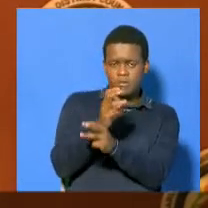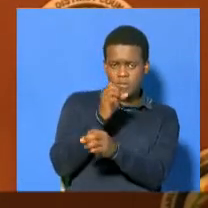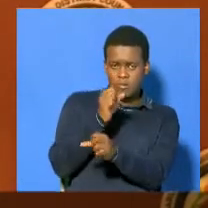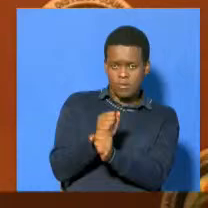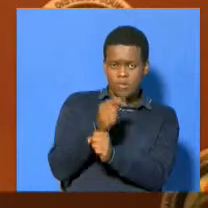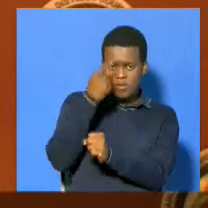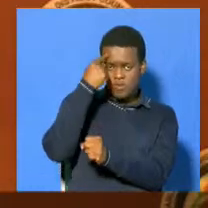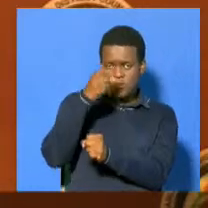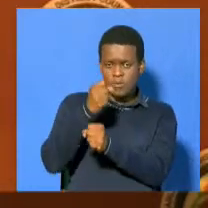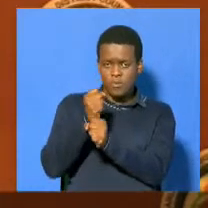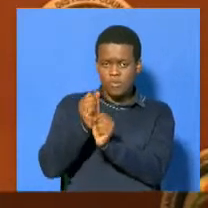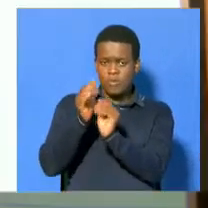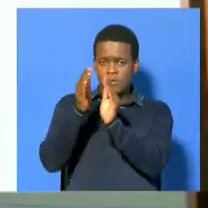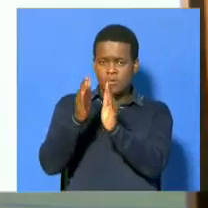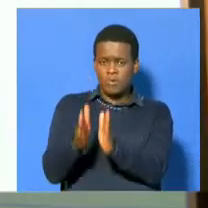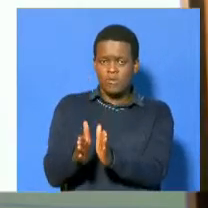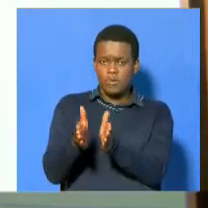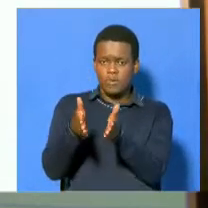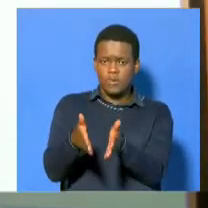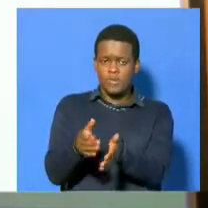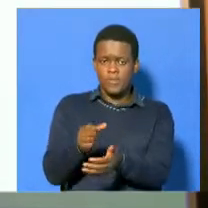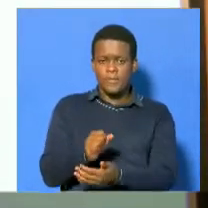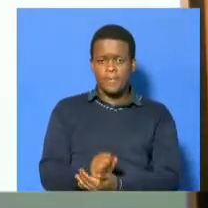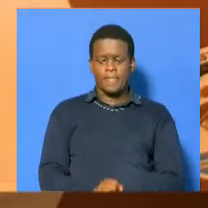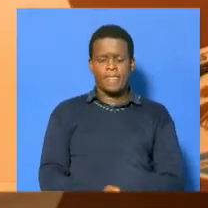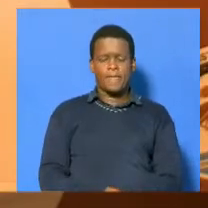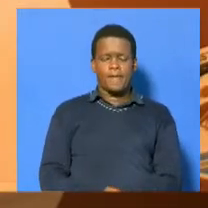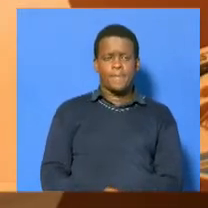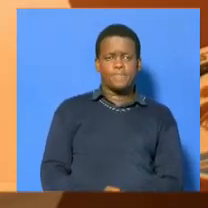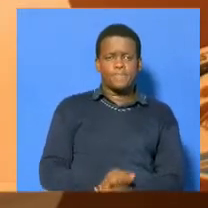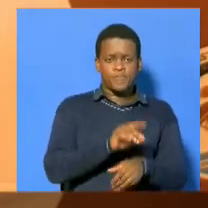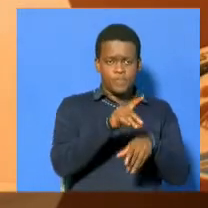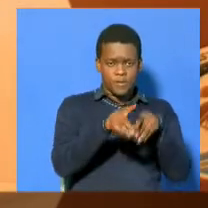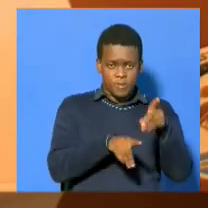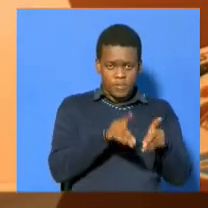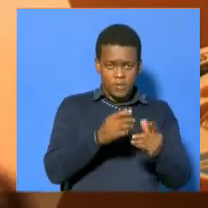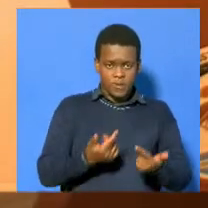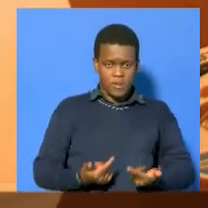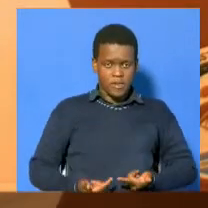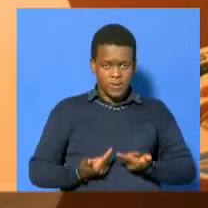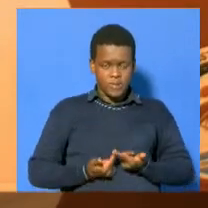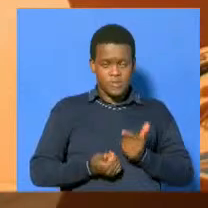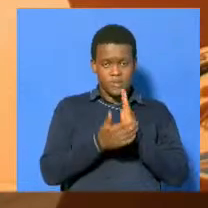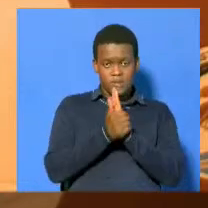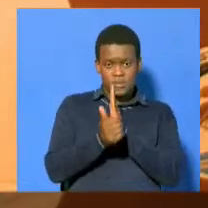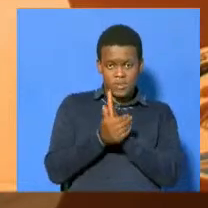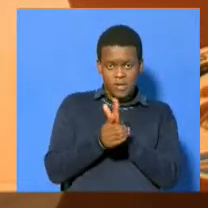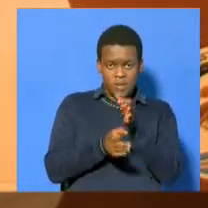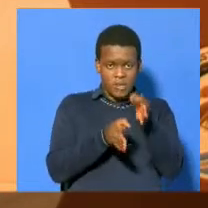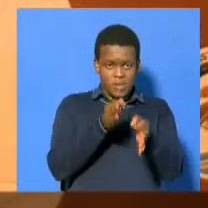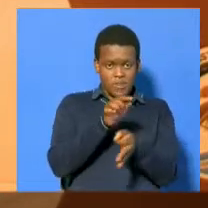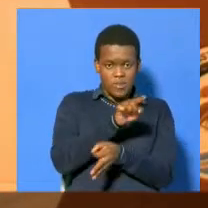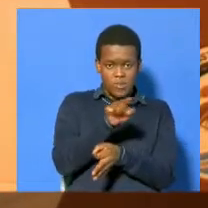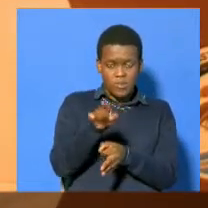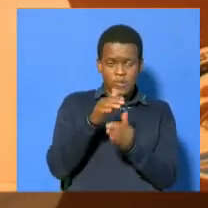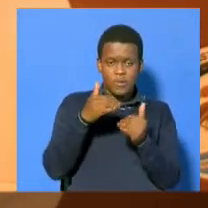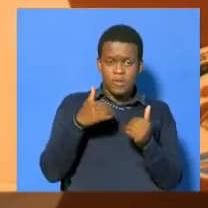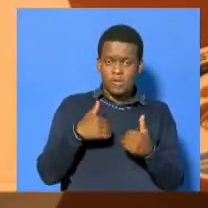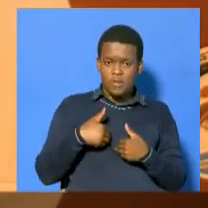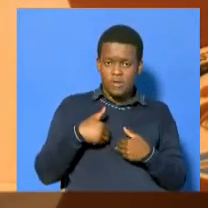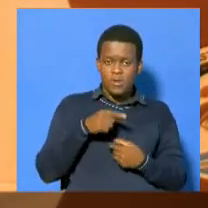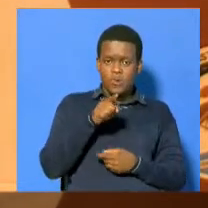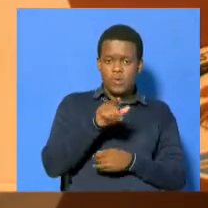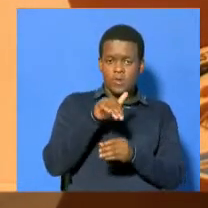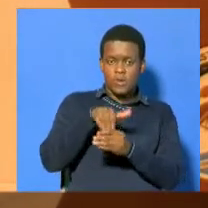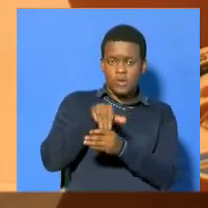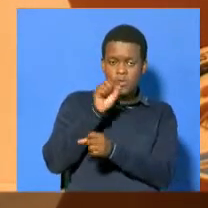employees falling under welfare. Personal life skills ke tsone tseleng gore ha ona le tsone, these are tools sa gore ha ole in the workplace le